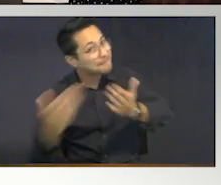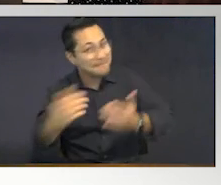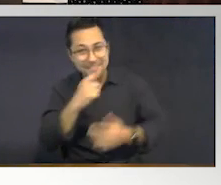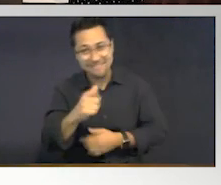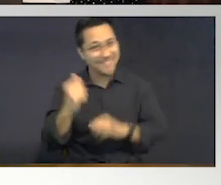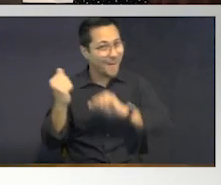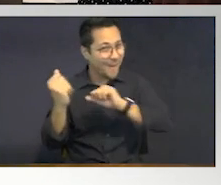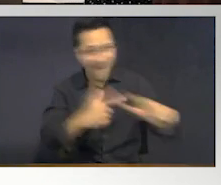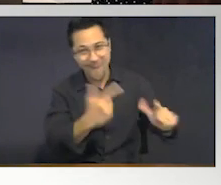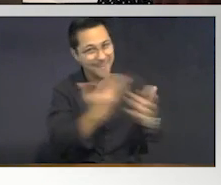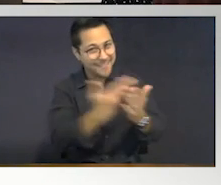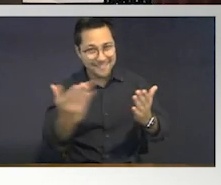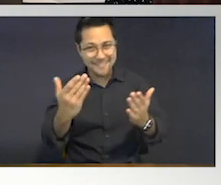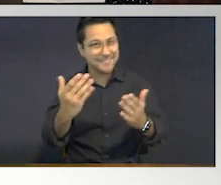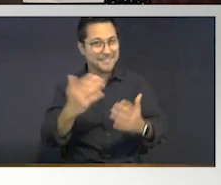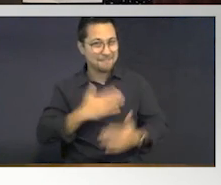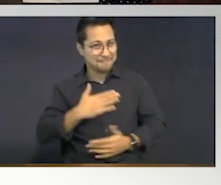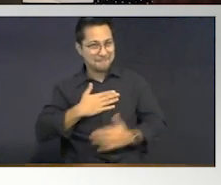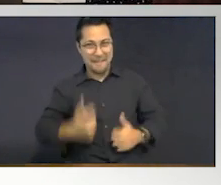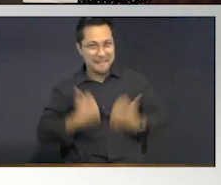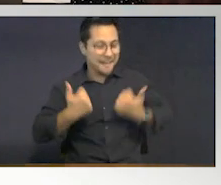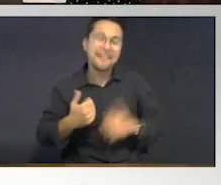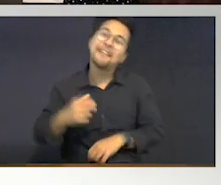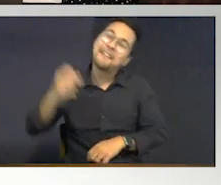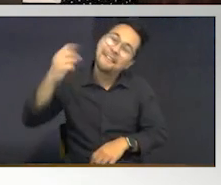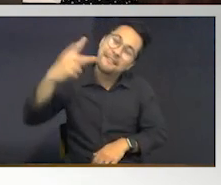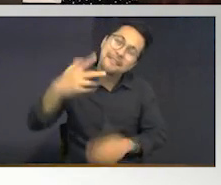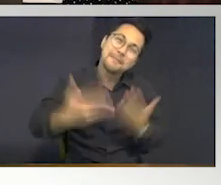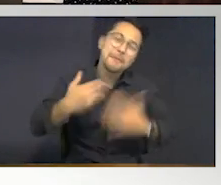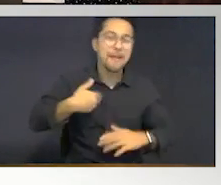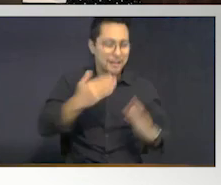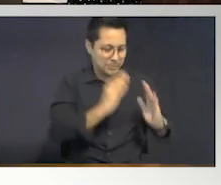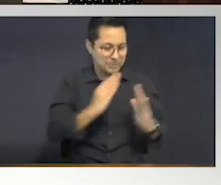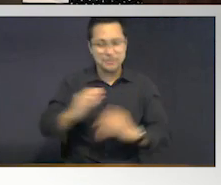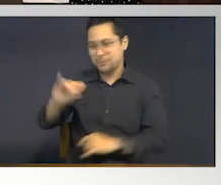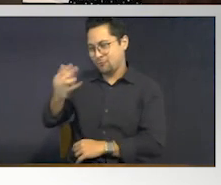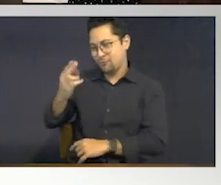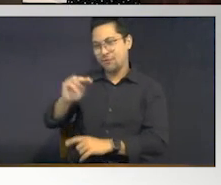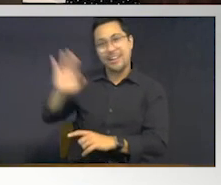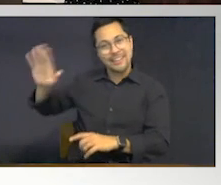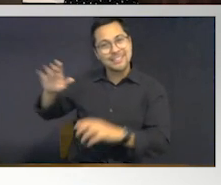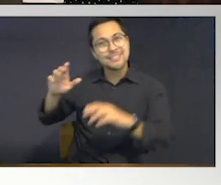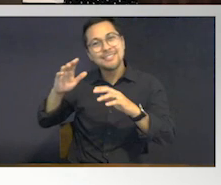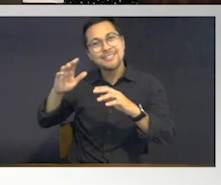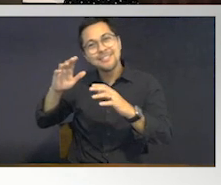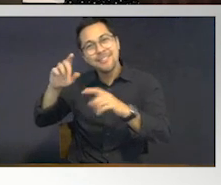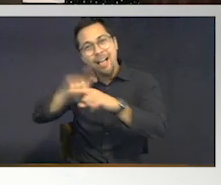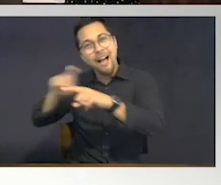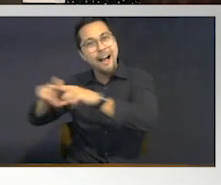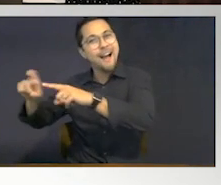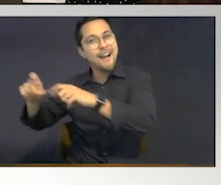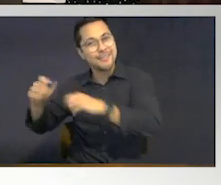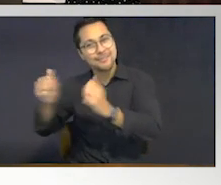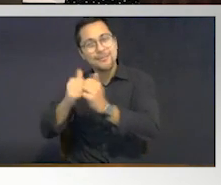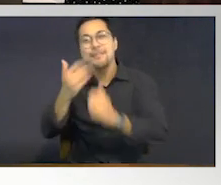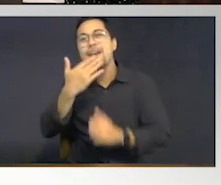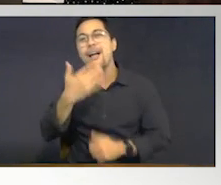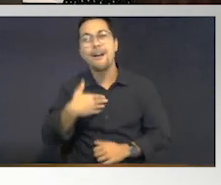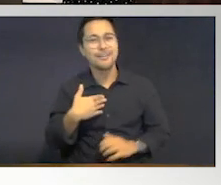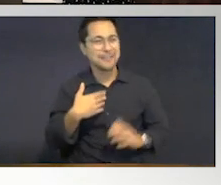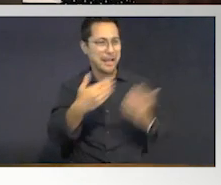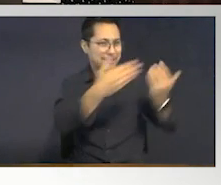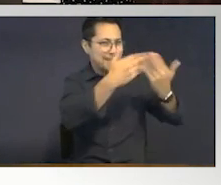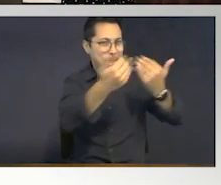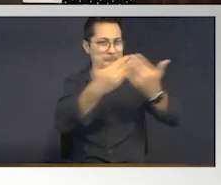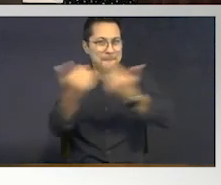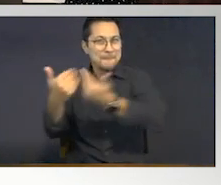is organized. Okay, I might have reorganized John's closet once with colors, so I put all his shirts together and all